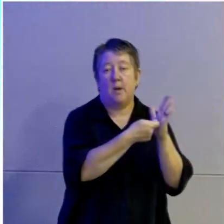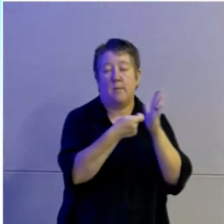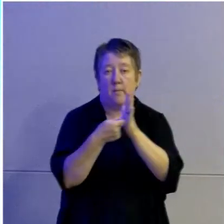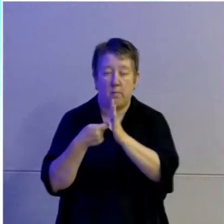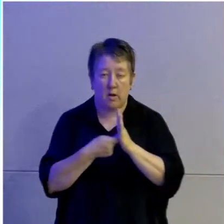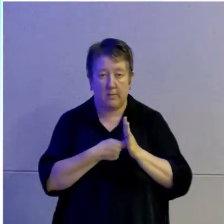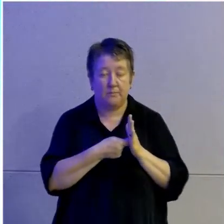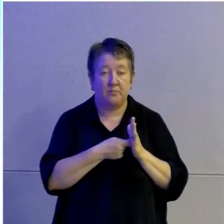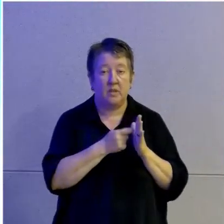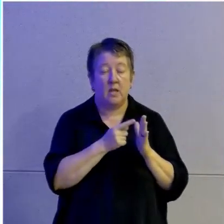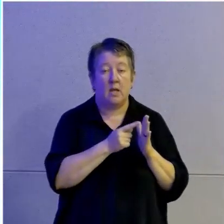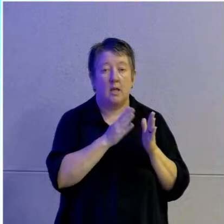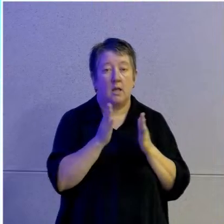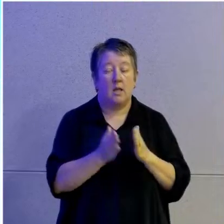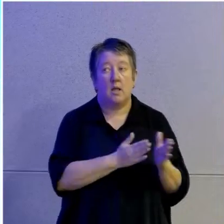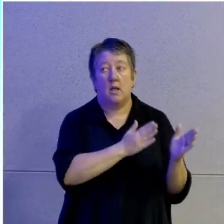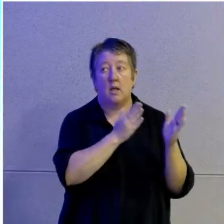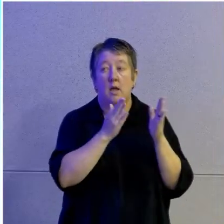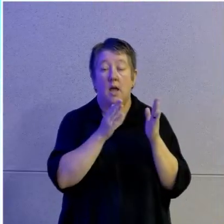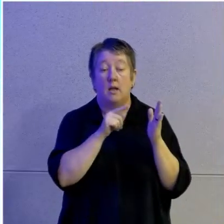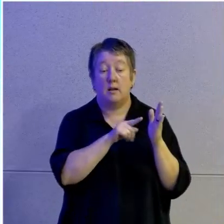following phase one of CHIP,